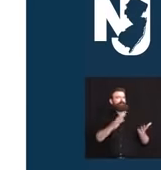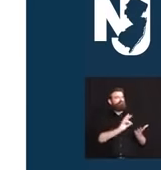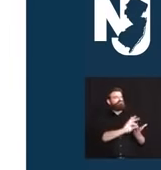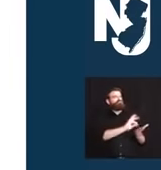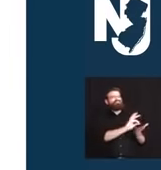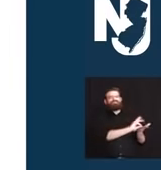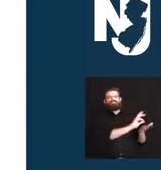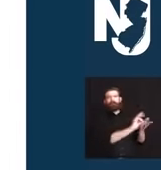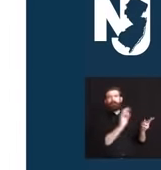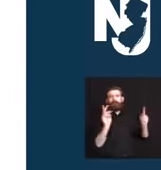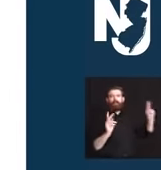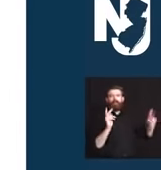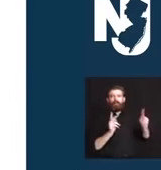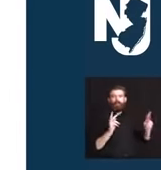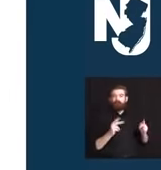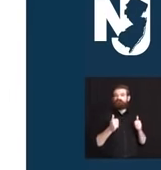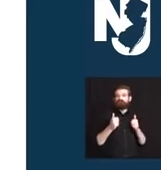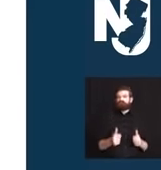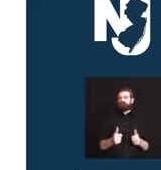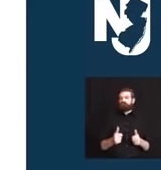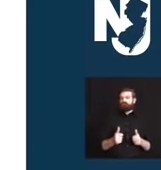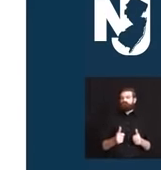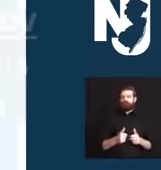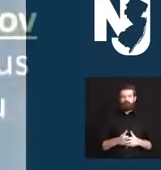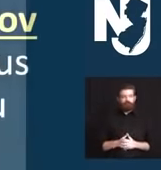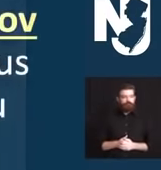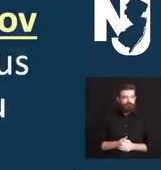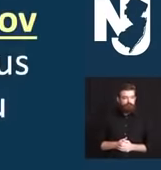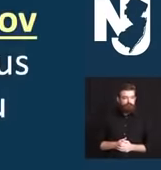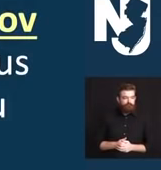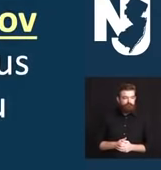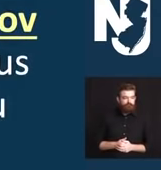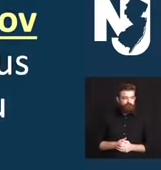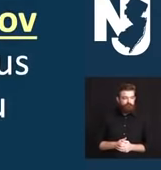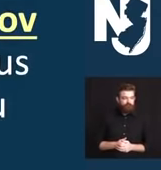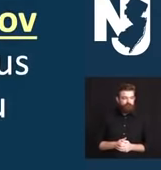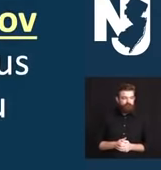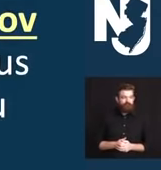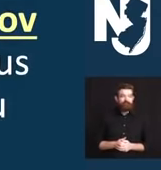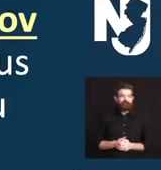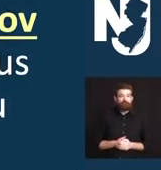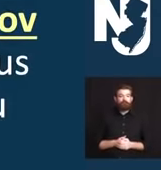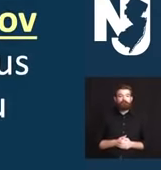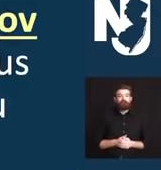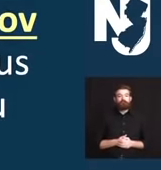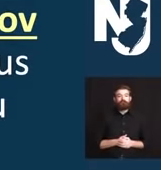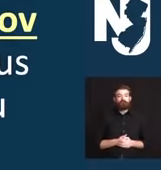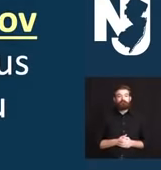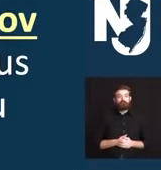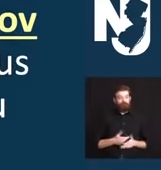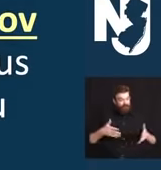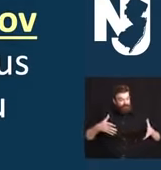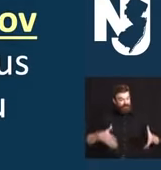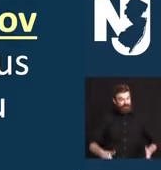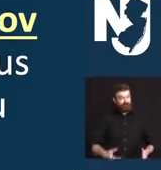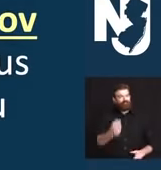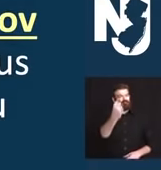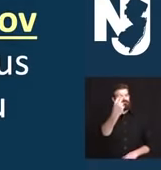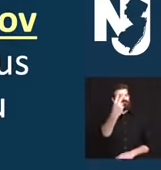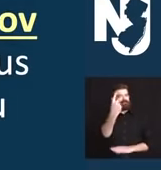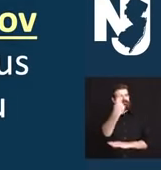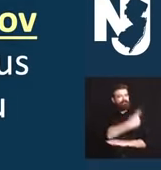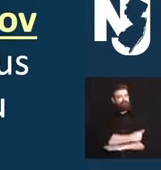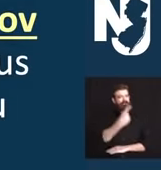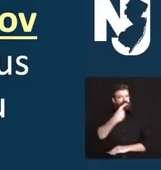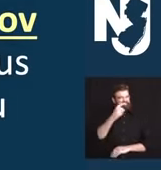remaining 4 are within 2%. There are only 12 days left until the end of counting, and we are pushing to